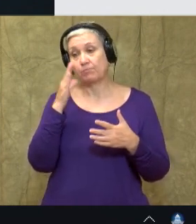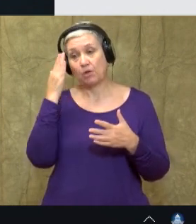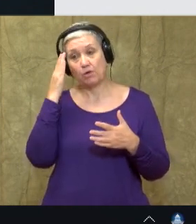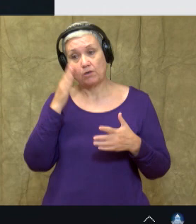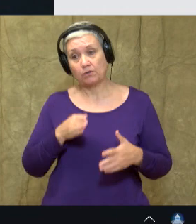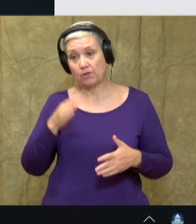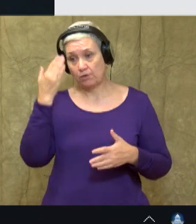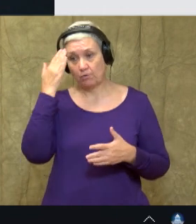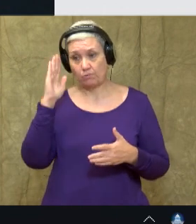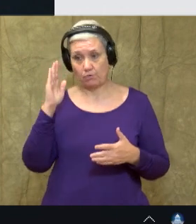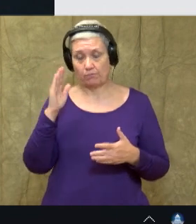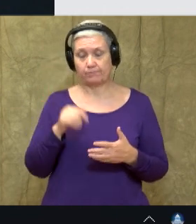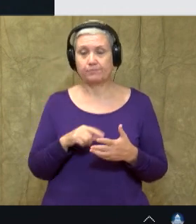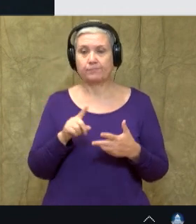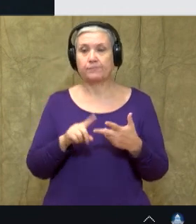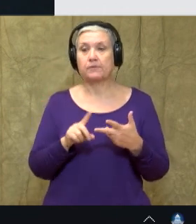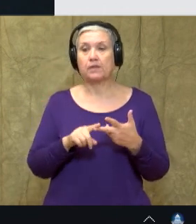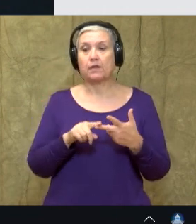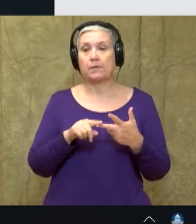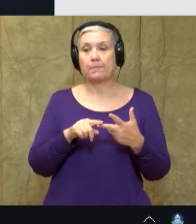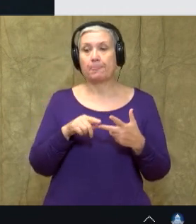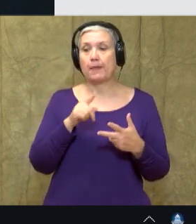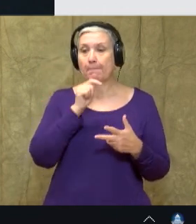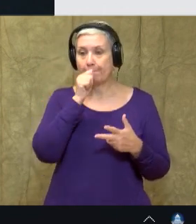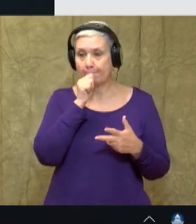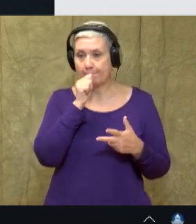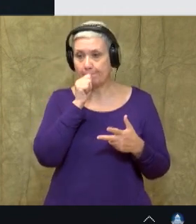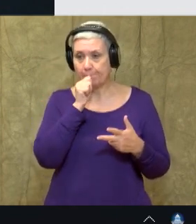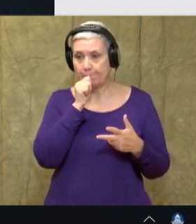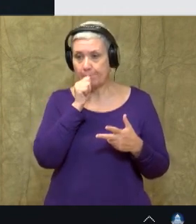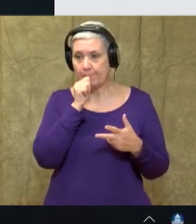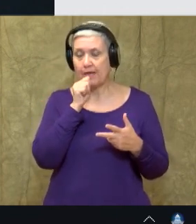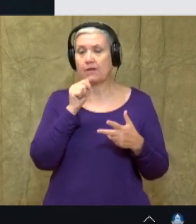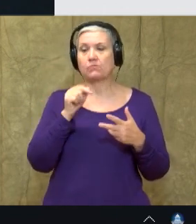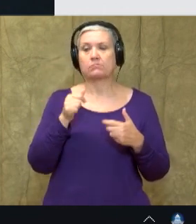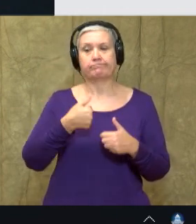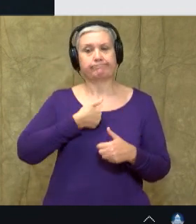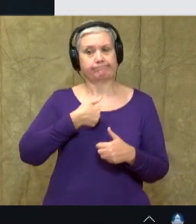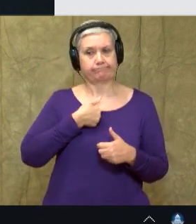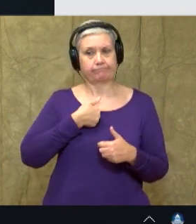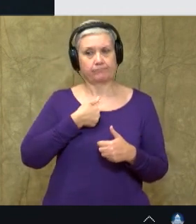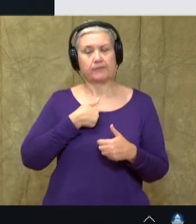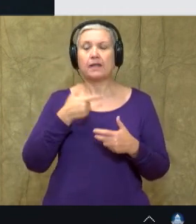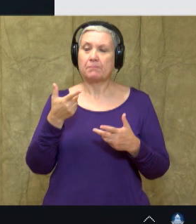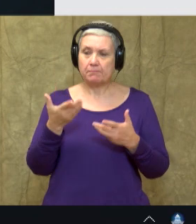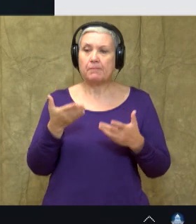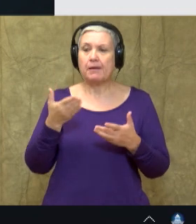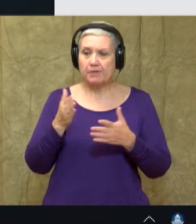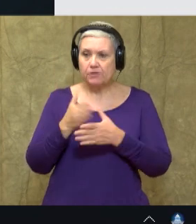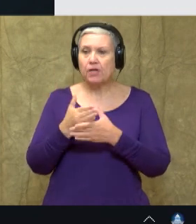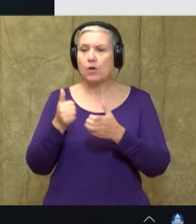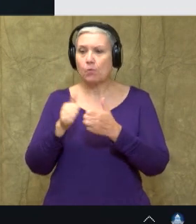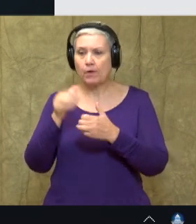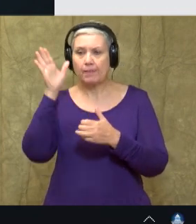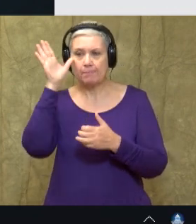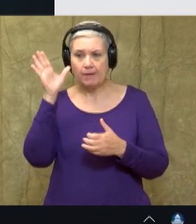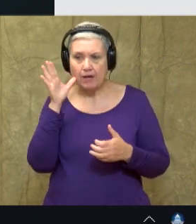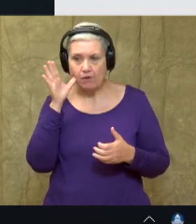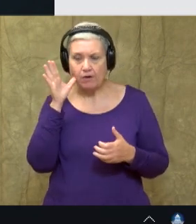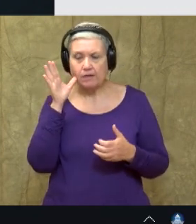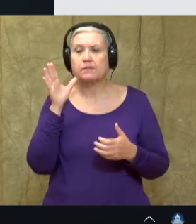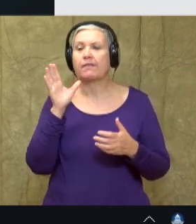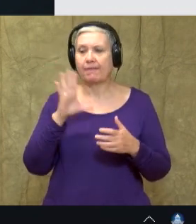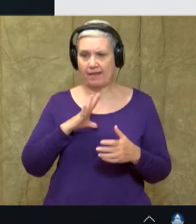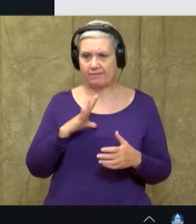your parents. Keep your passwords private. That's very important as well. And don't download anything without an adult